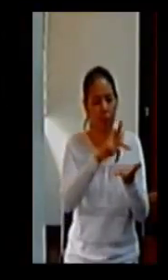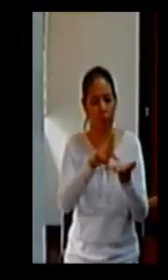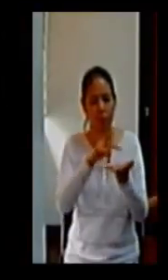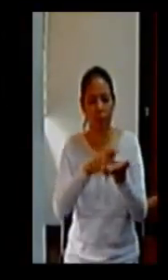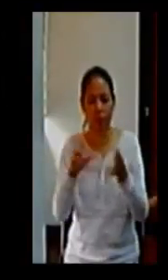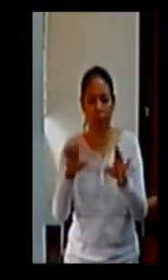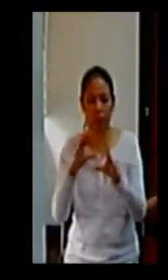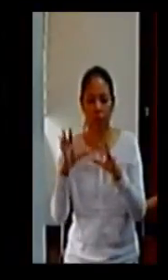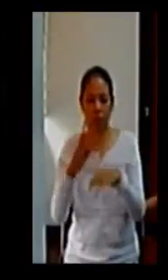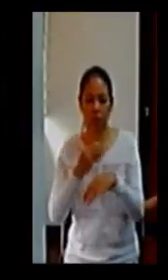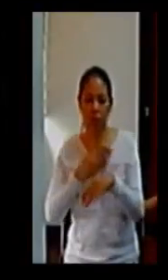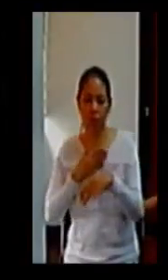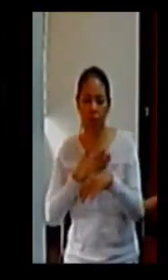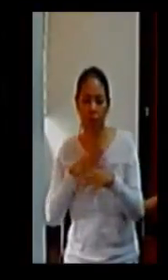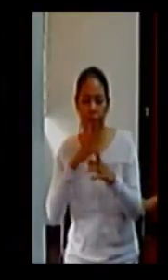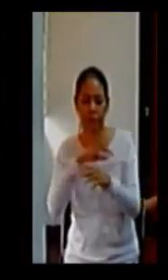meaning,